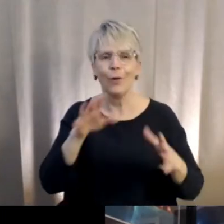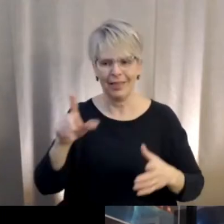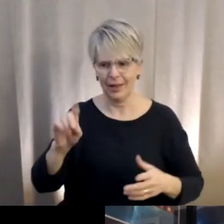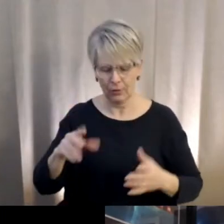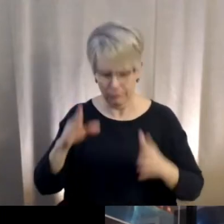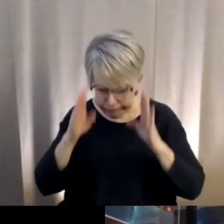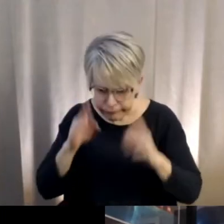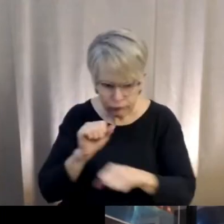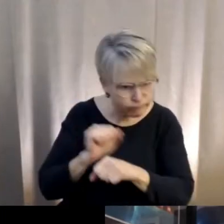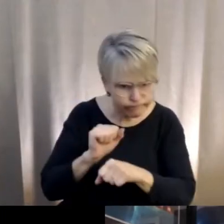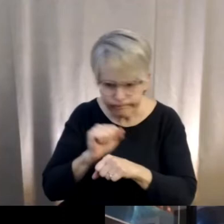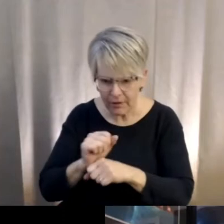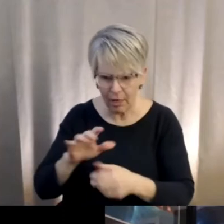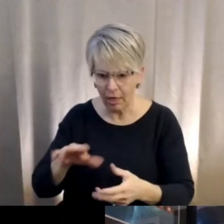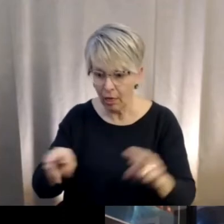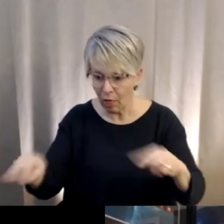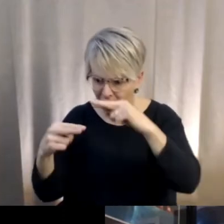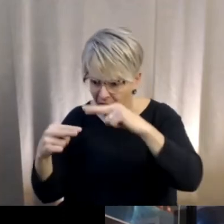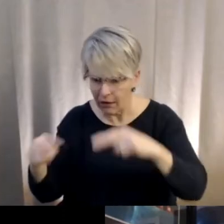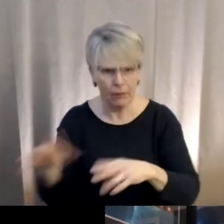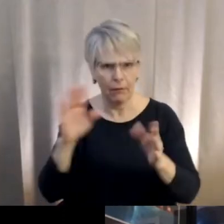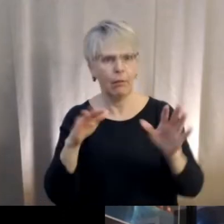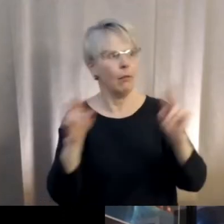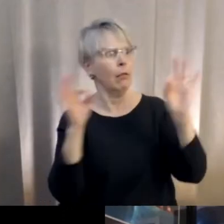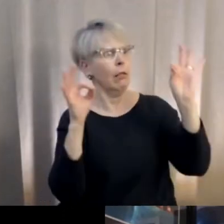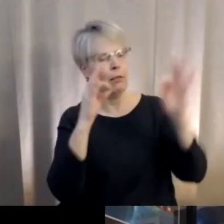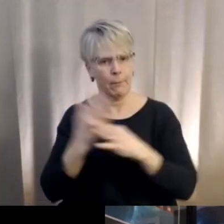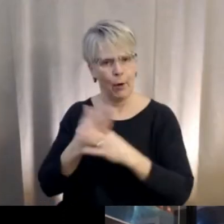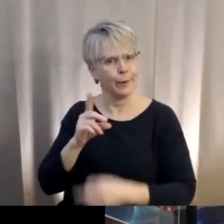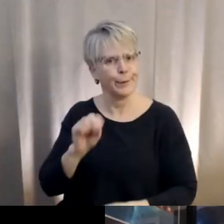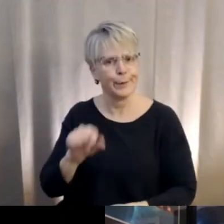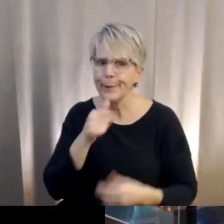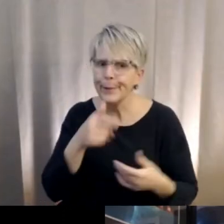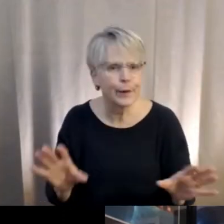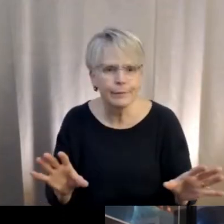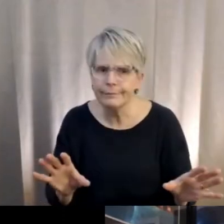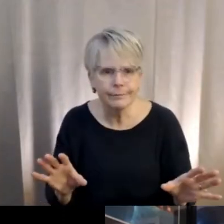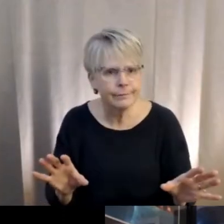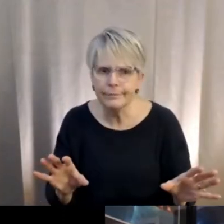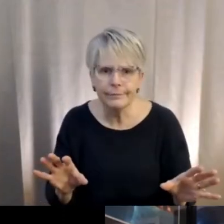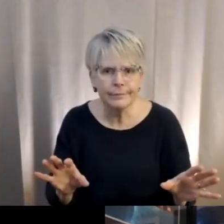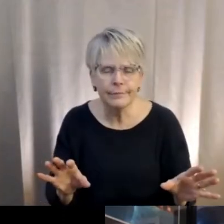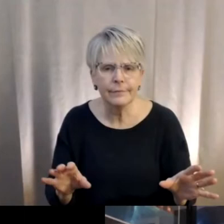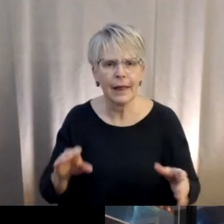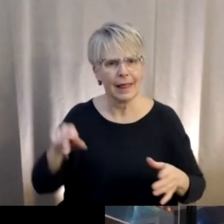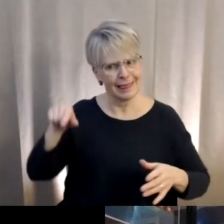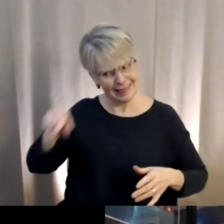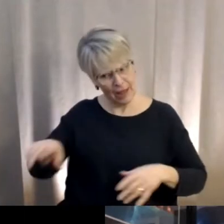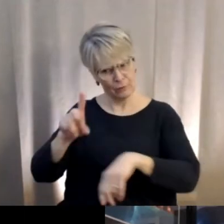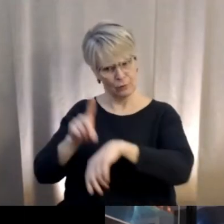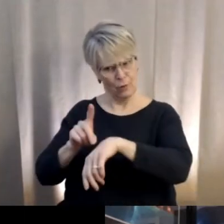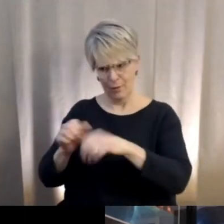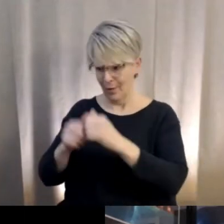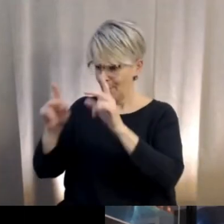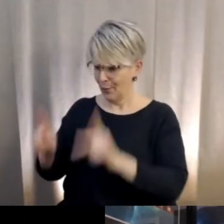they're doing, which is really like facilitating someone that has a disability with just